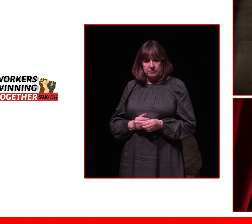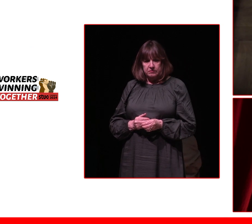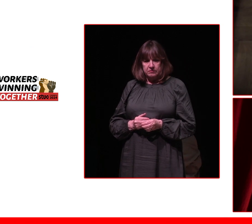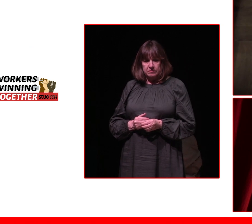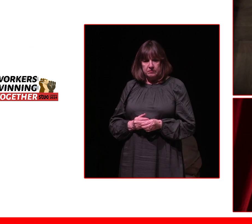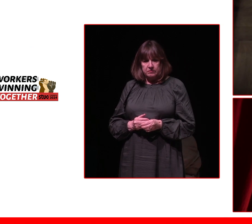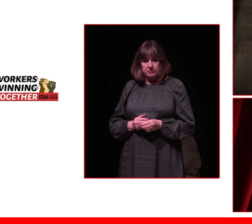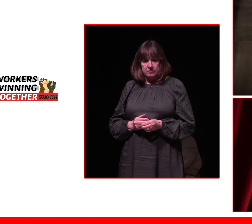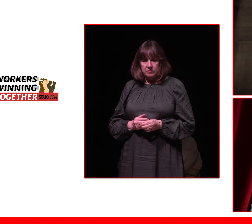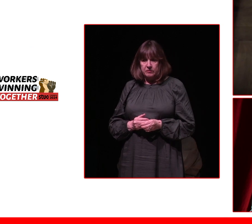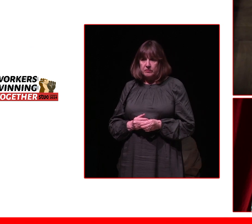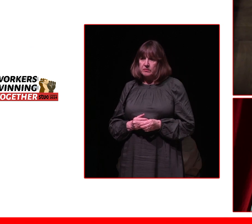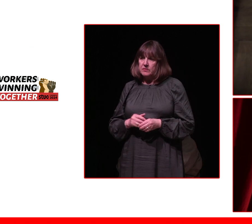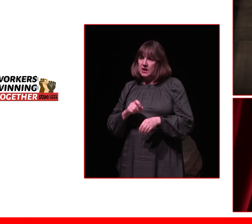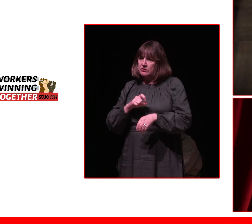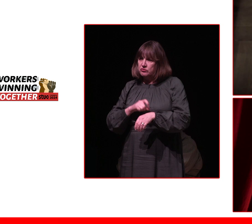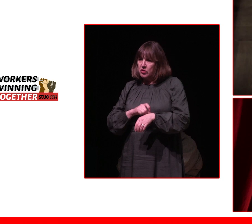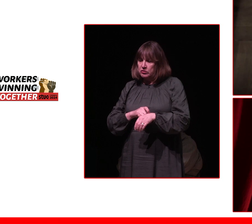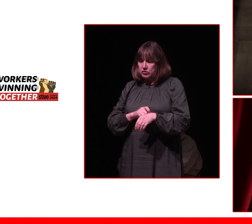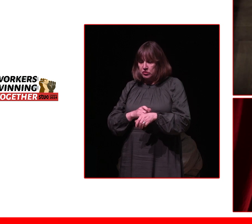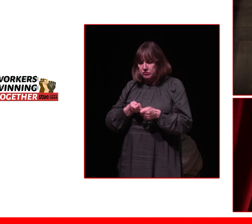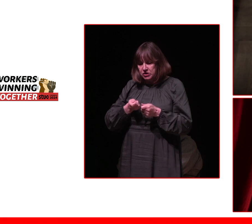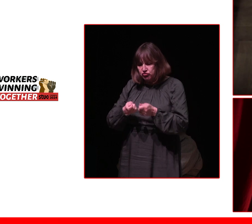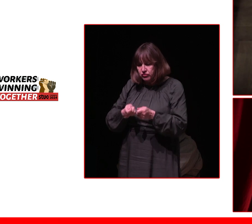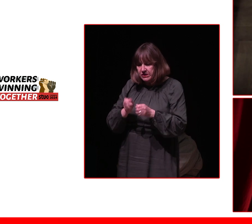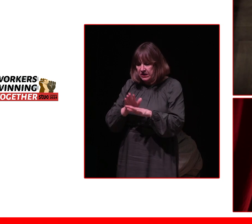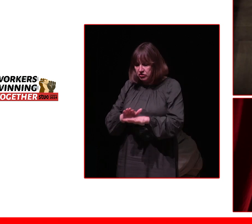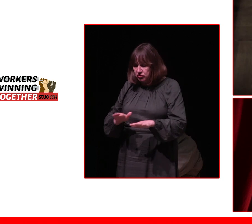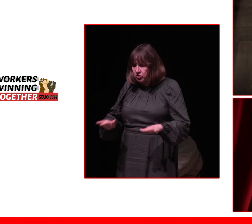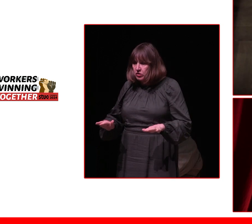Operation doctors been treating kids and women